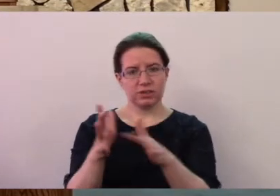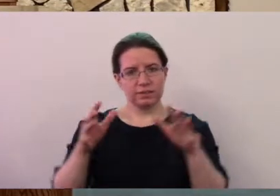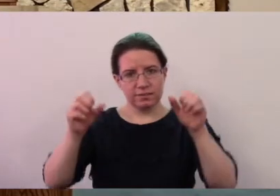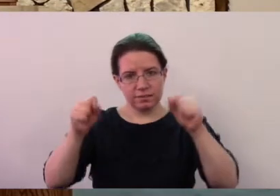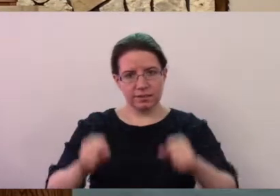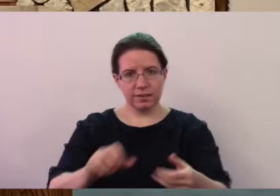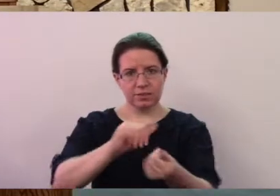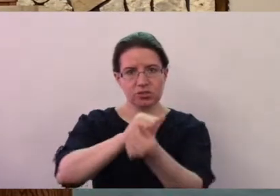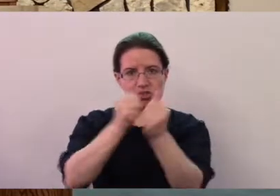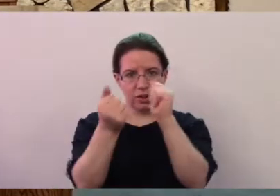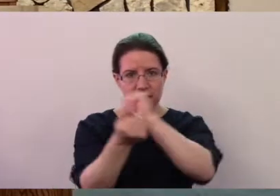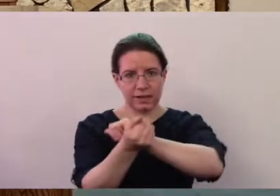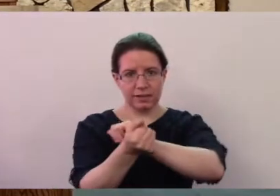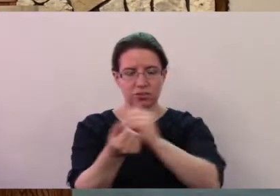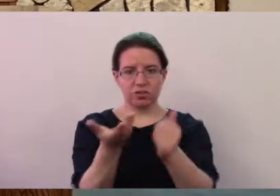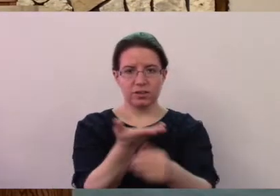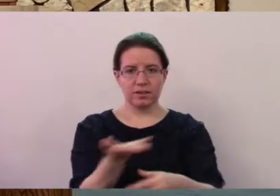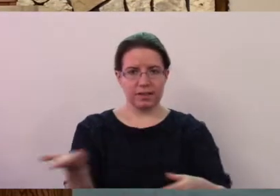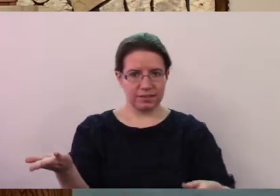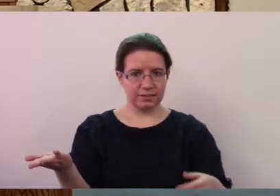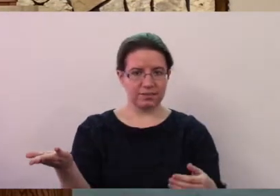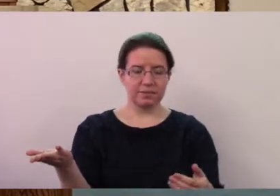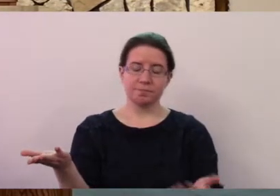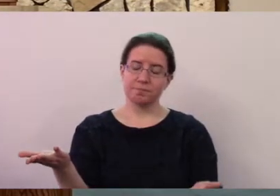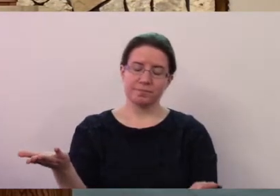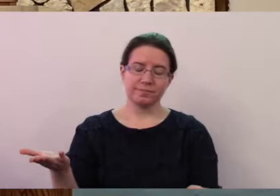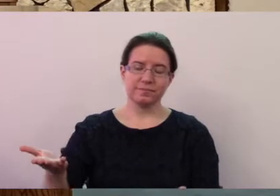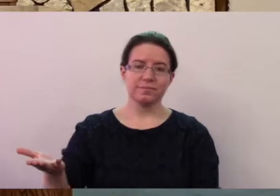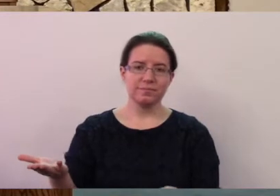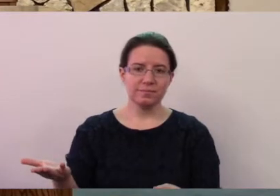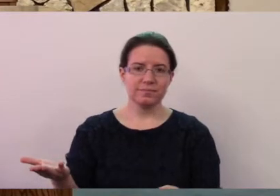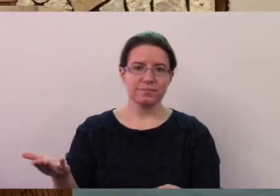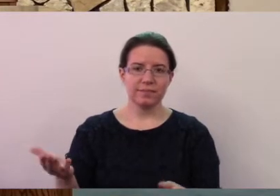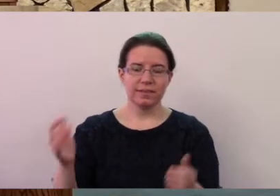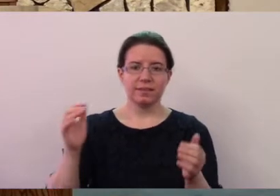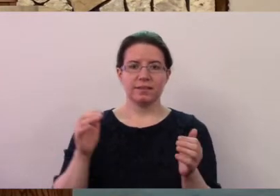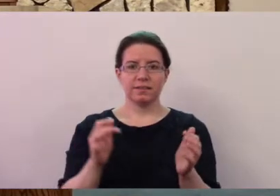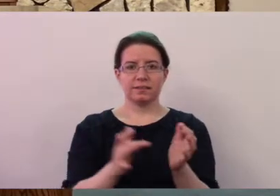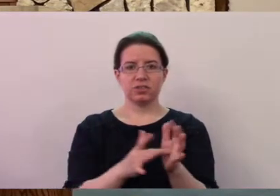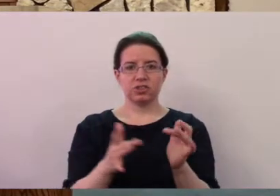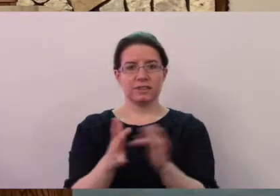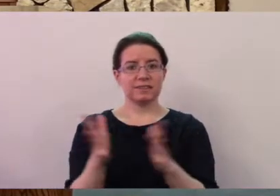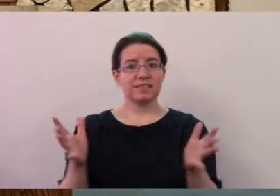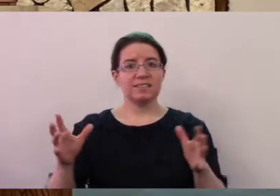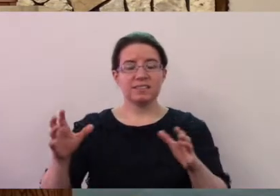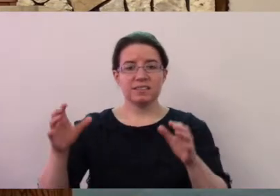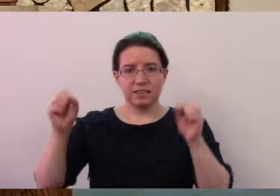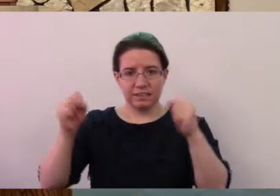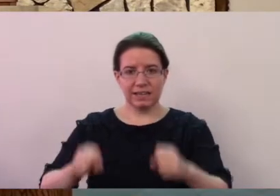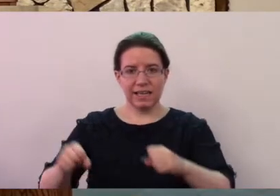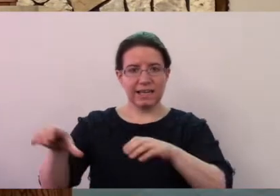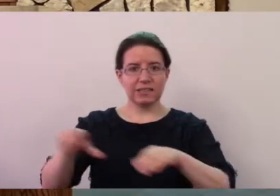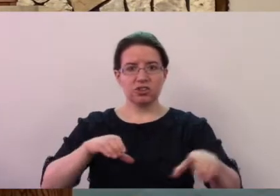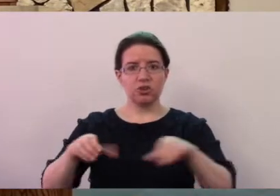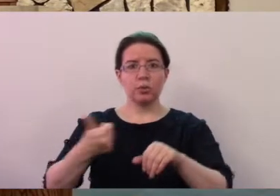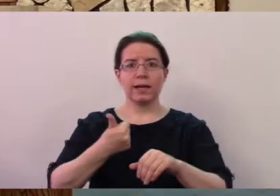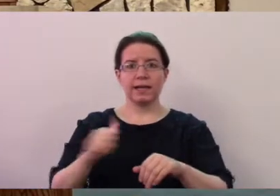to change the elements. Yes. Praise God. Yes. Oh, yes. Right. Jesus can do